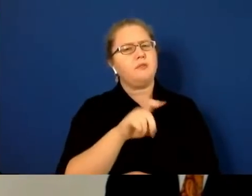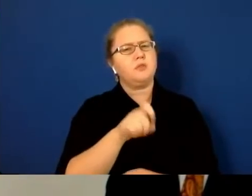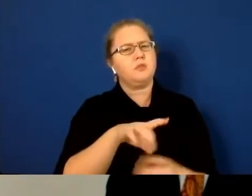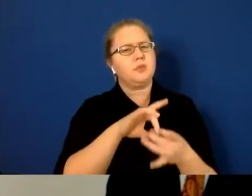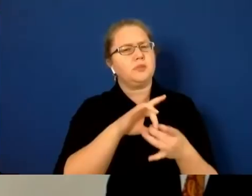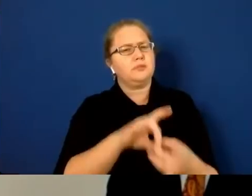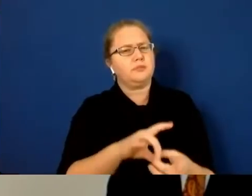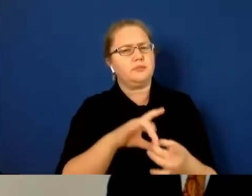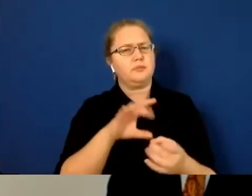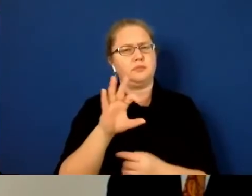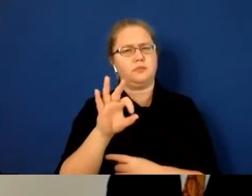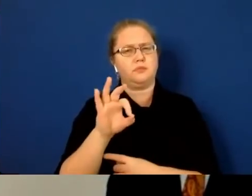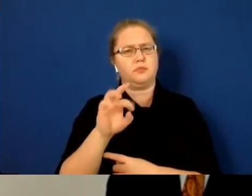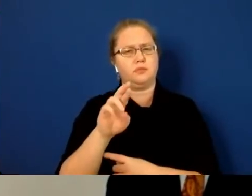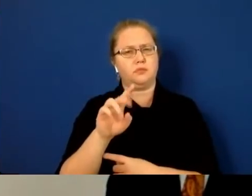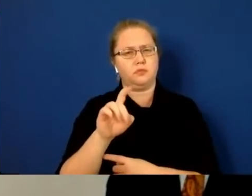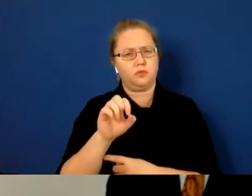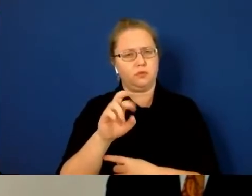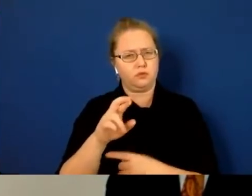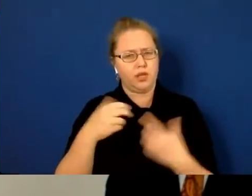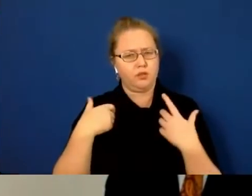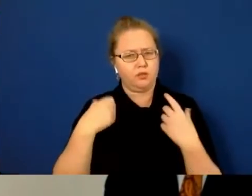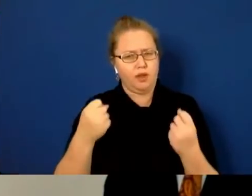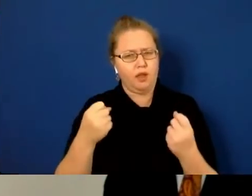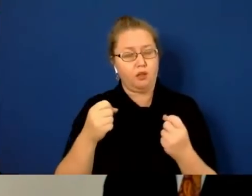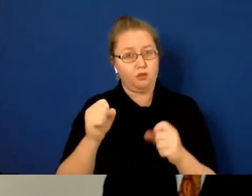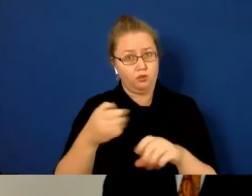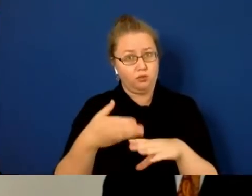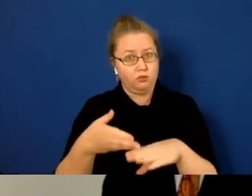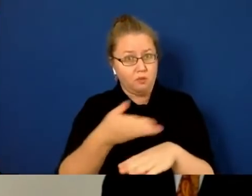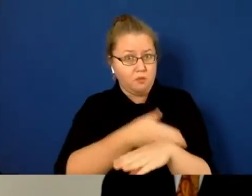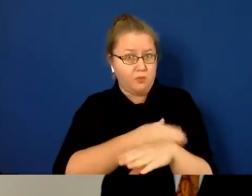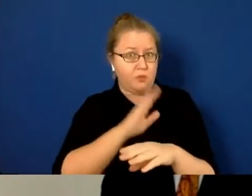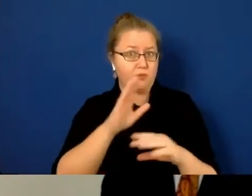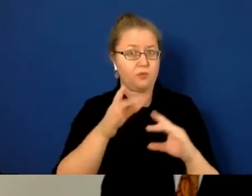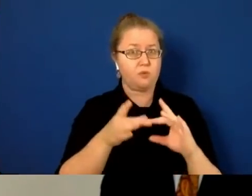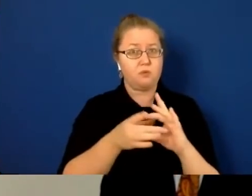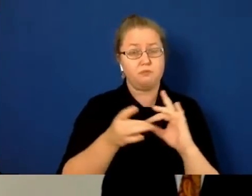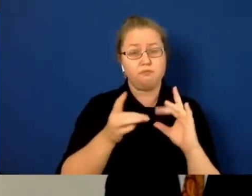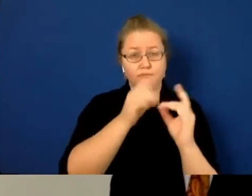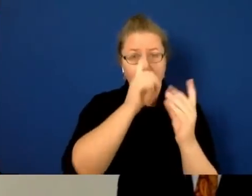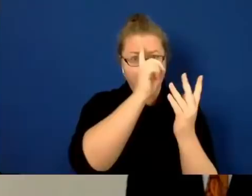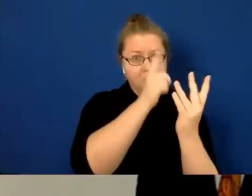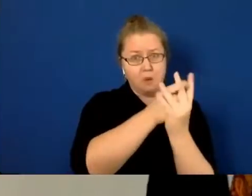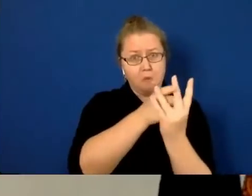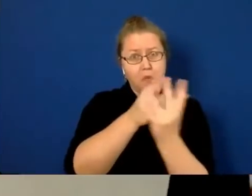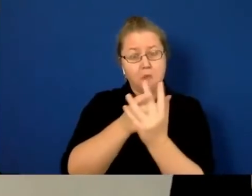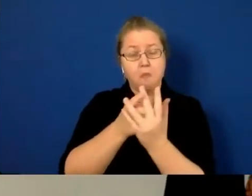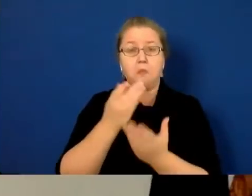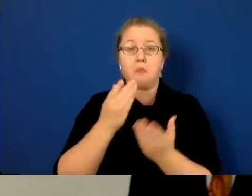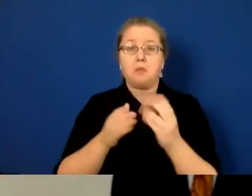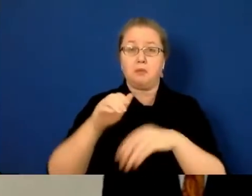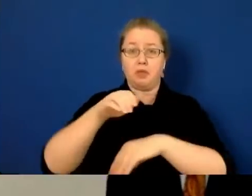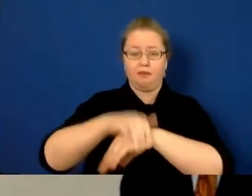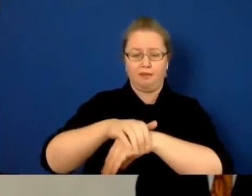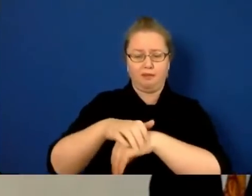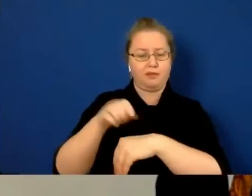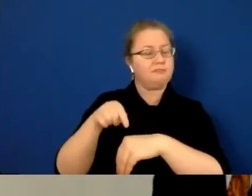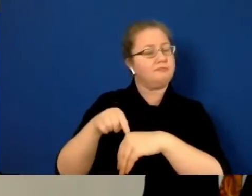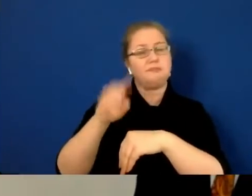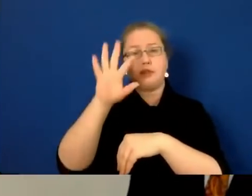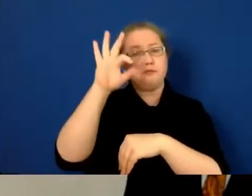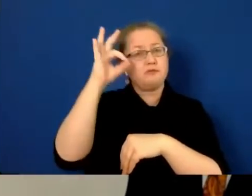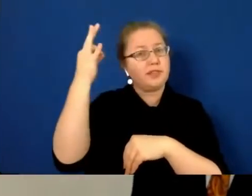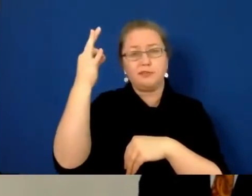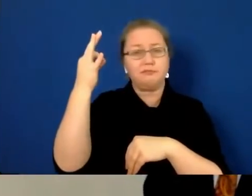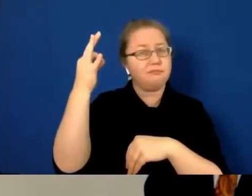hosting to say no, to not invite those people we're closest to put off the parties and celebrations